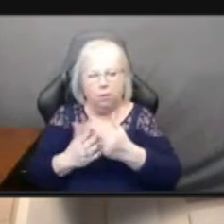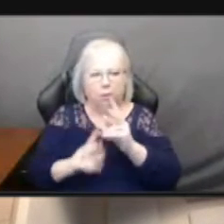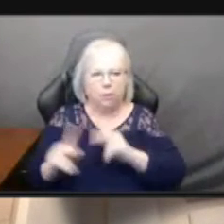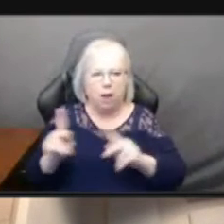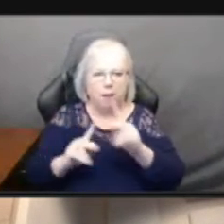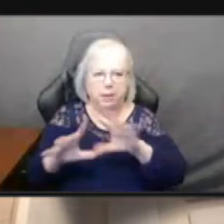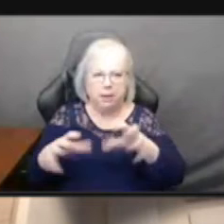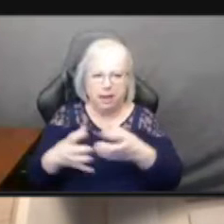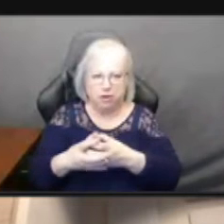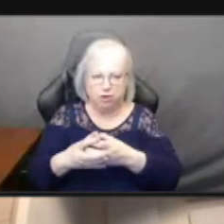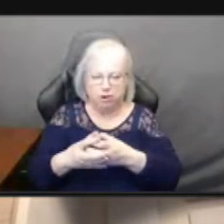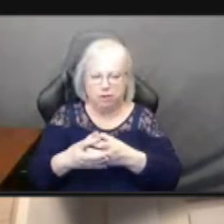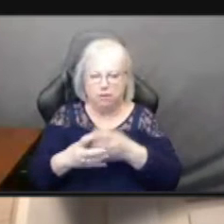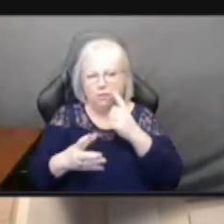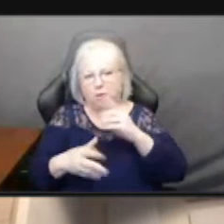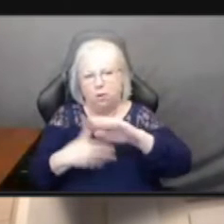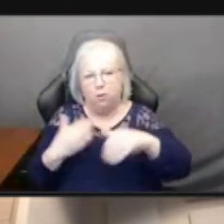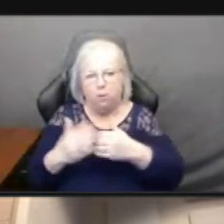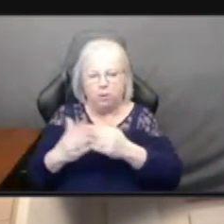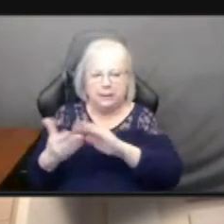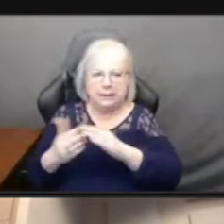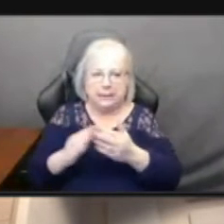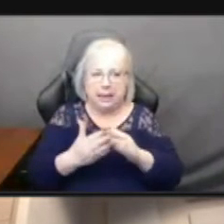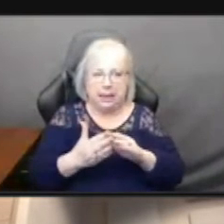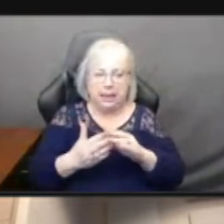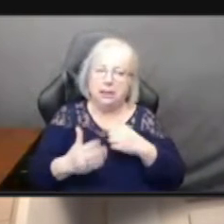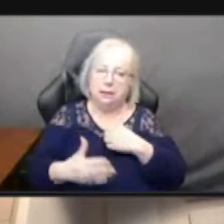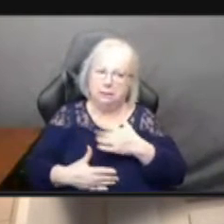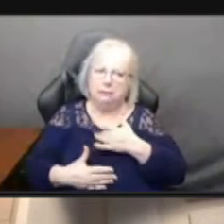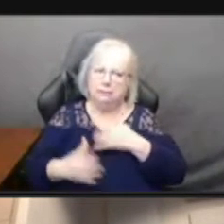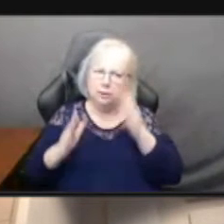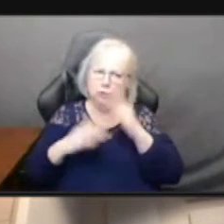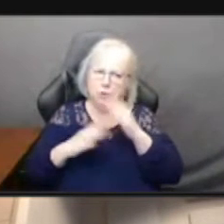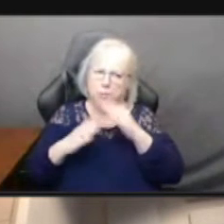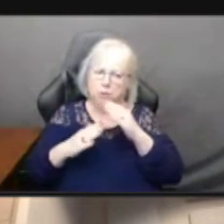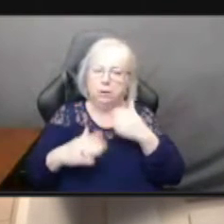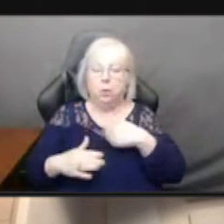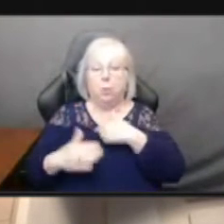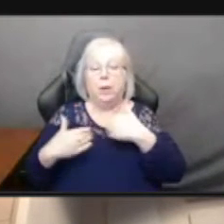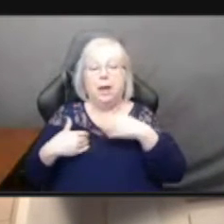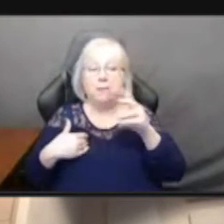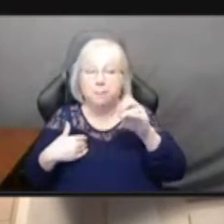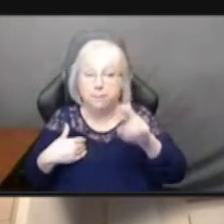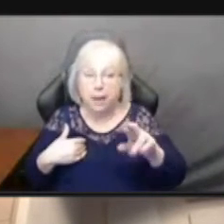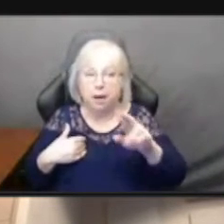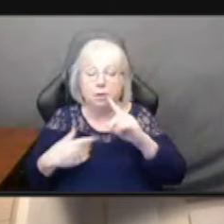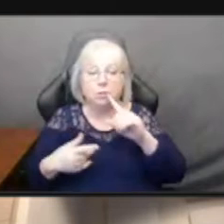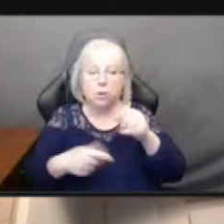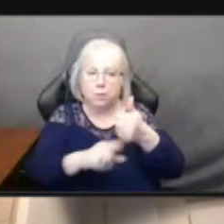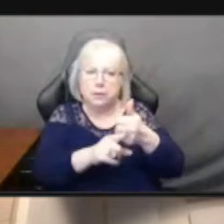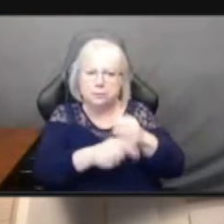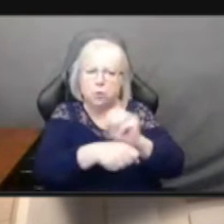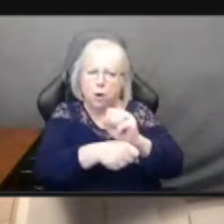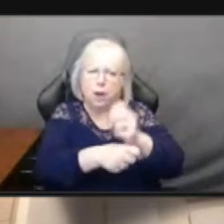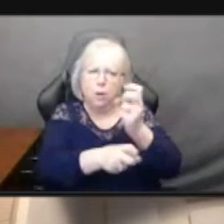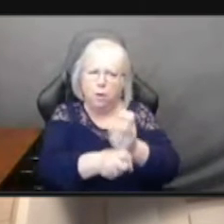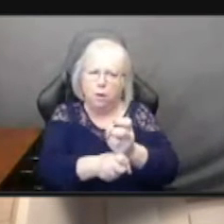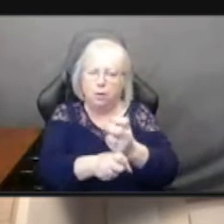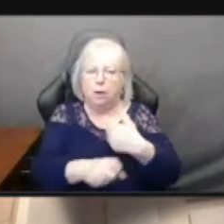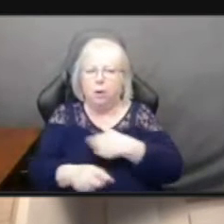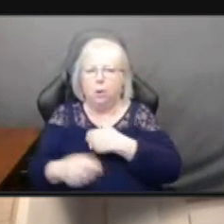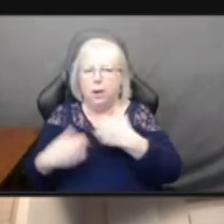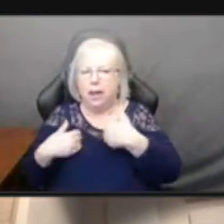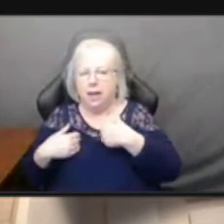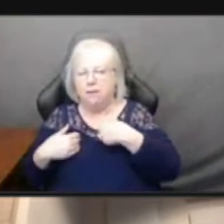city. And it is troubling. We have a mayor who's working hard. We have a police chief that's